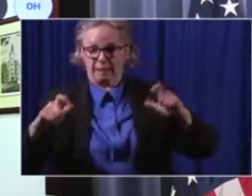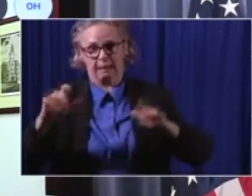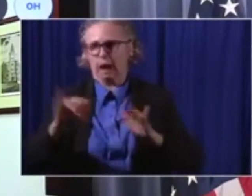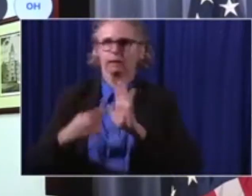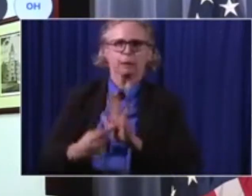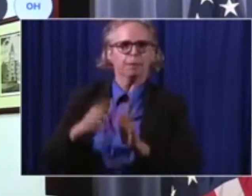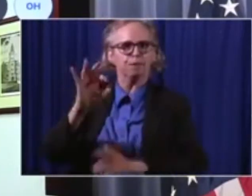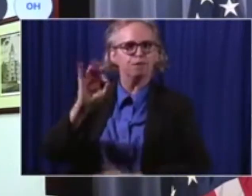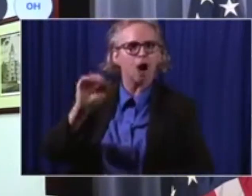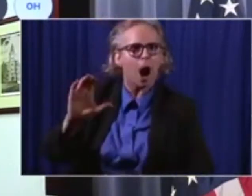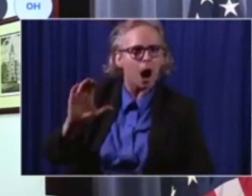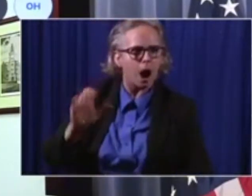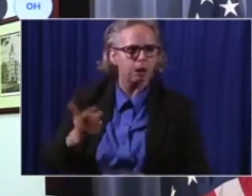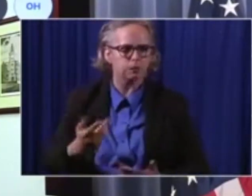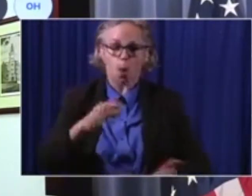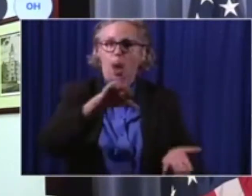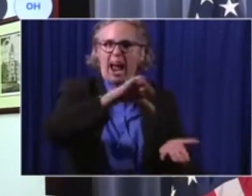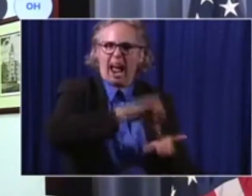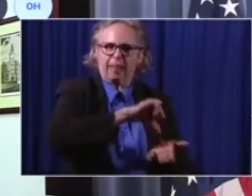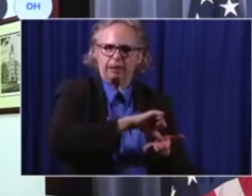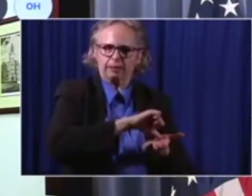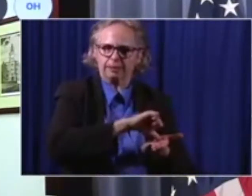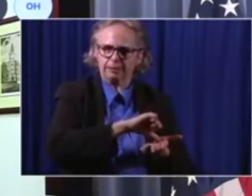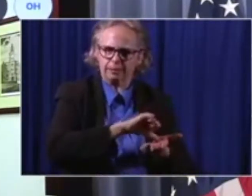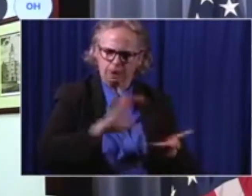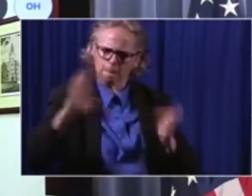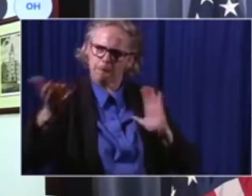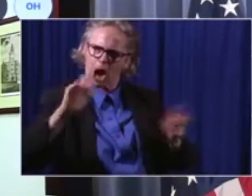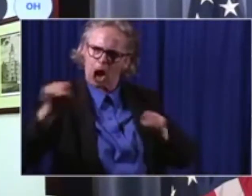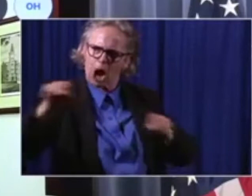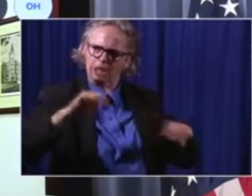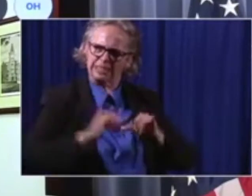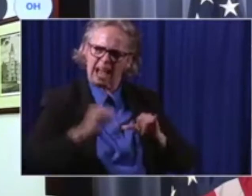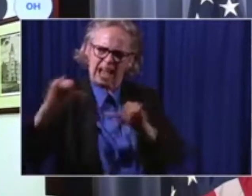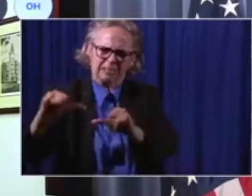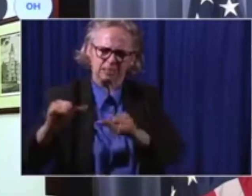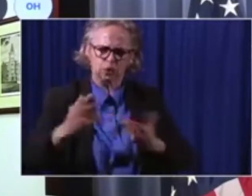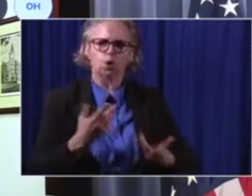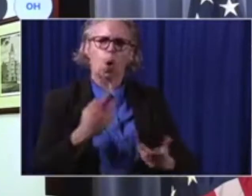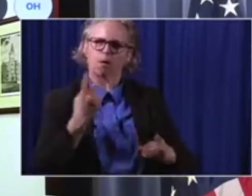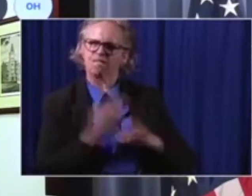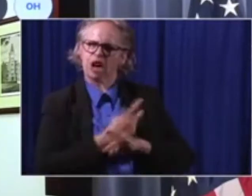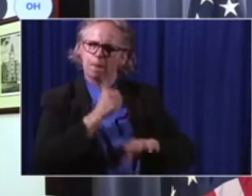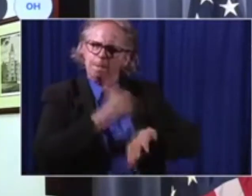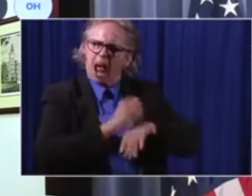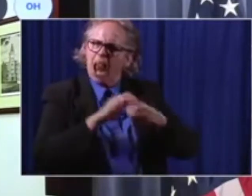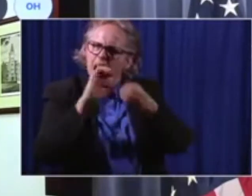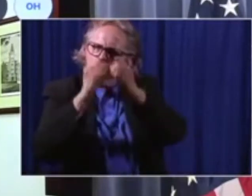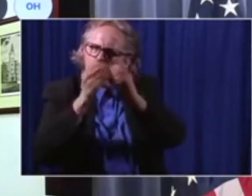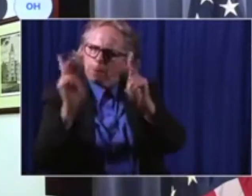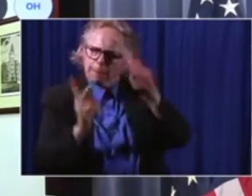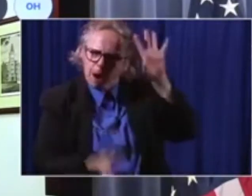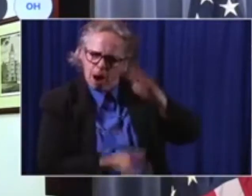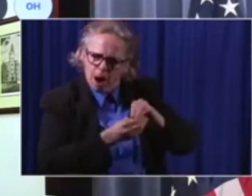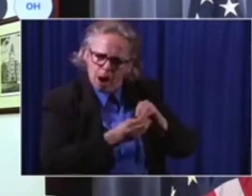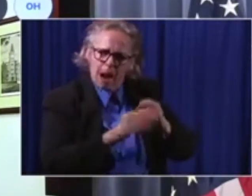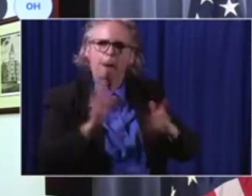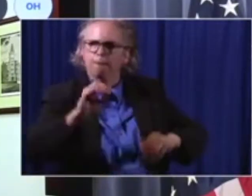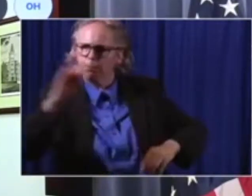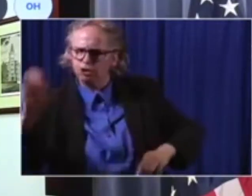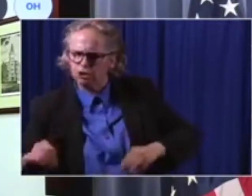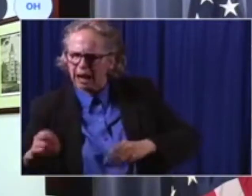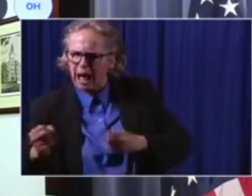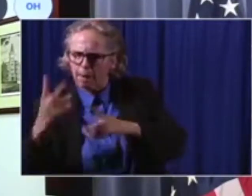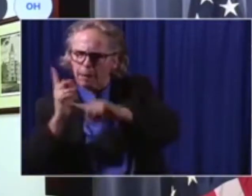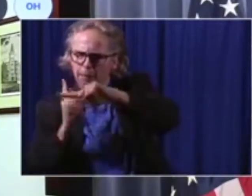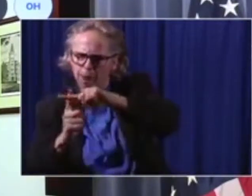what's an equivalent rate of cases per 100,000 people. Based on CDC guidelines, anything above